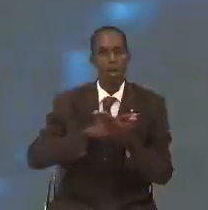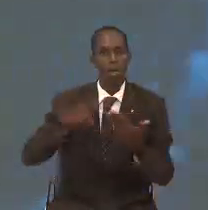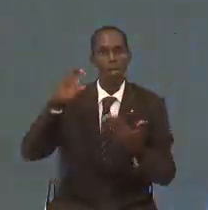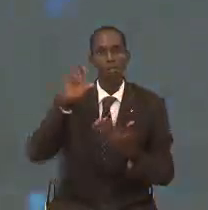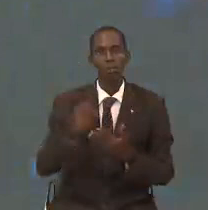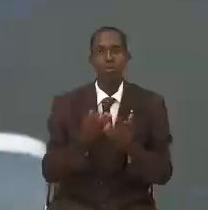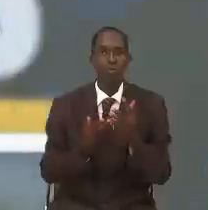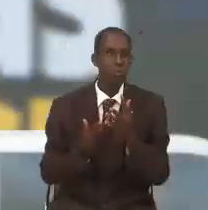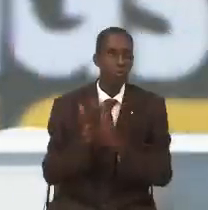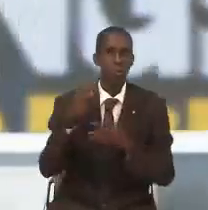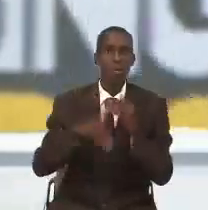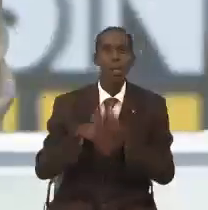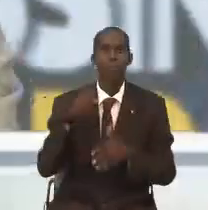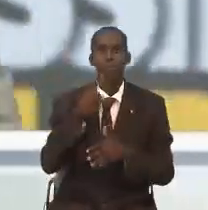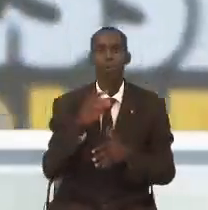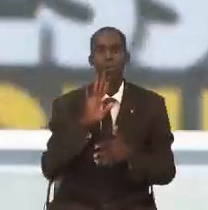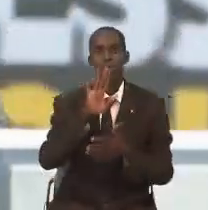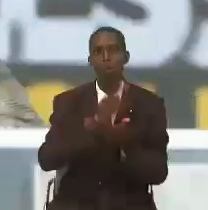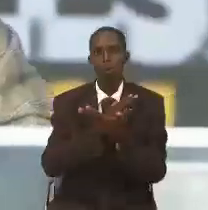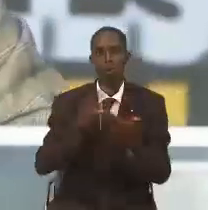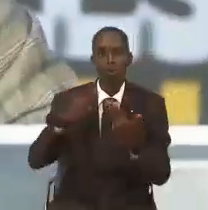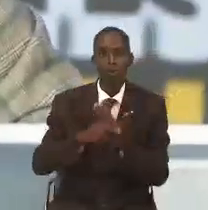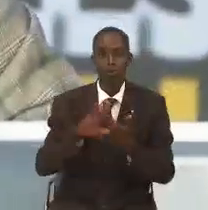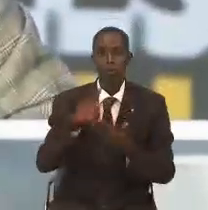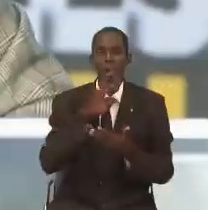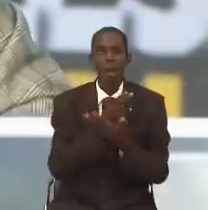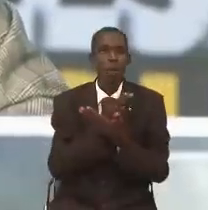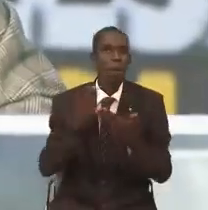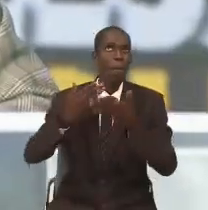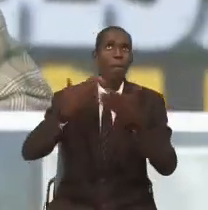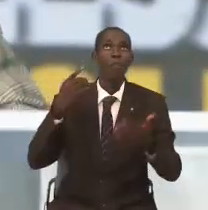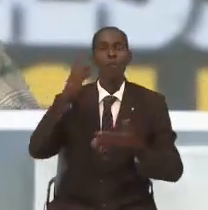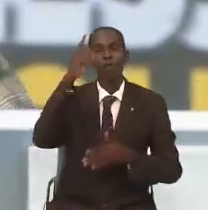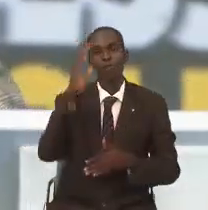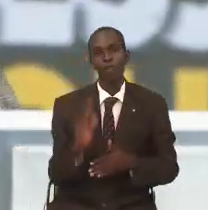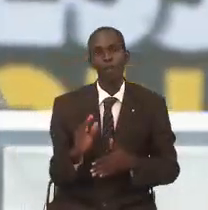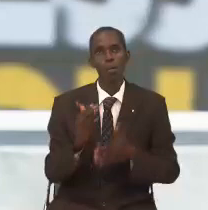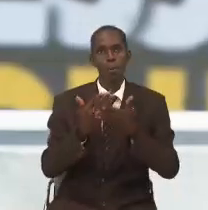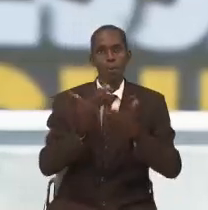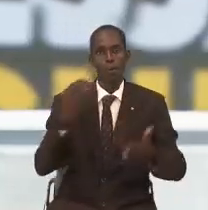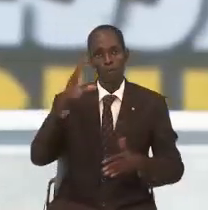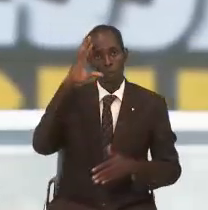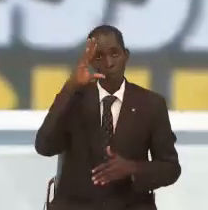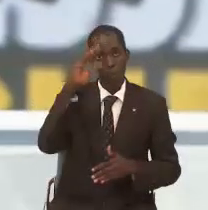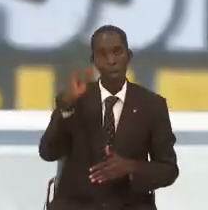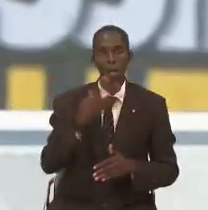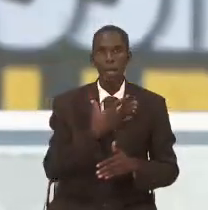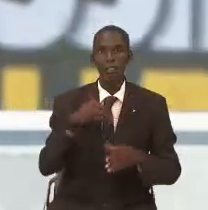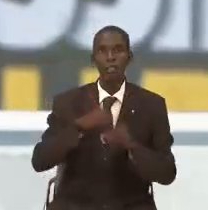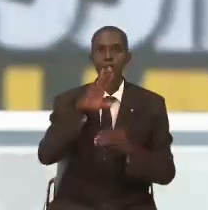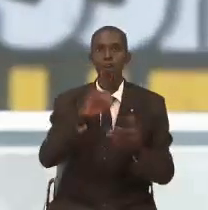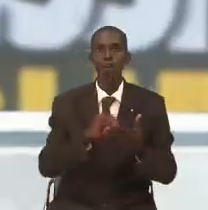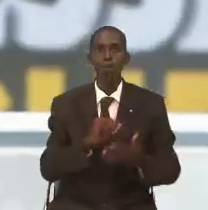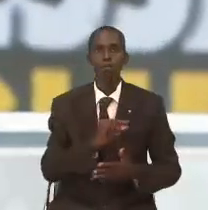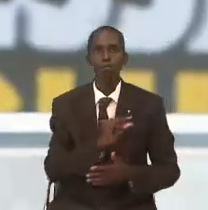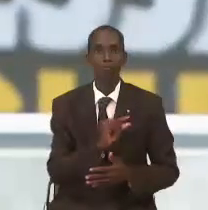Your holiness, you are holy before God, before man, and in your own conscience. Your